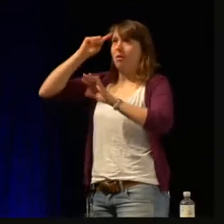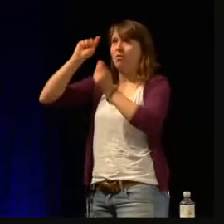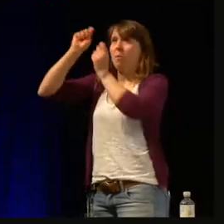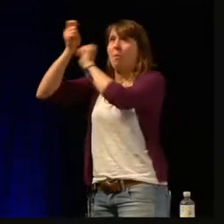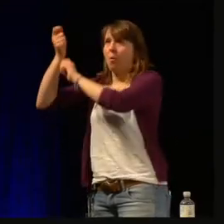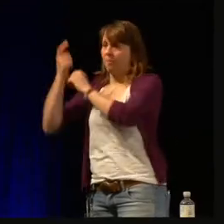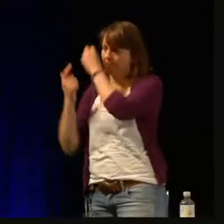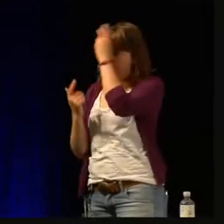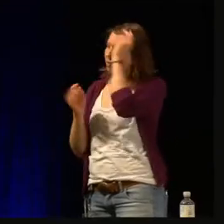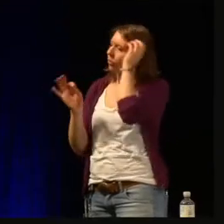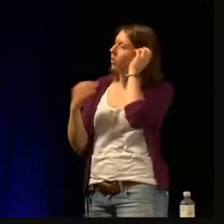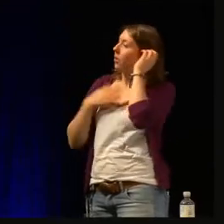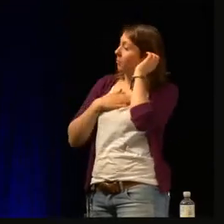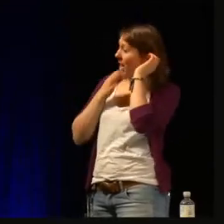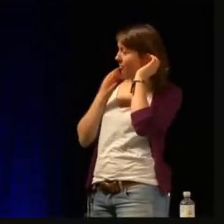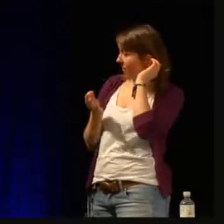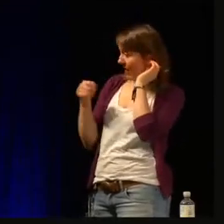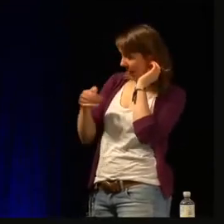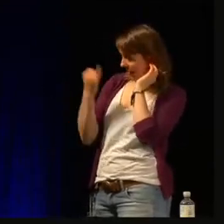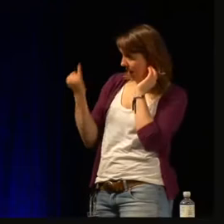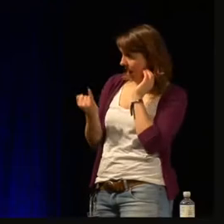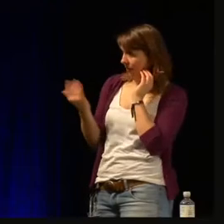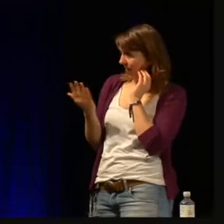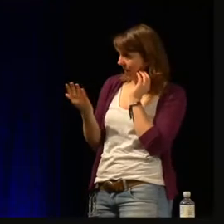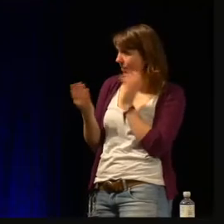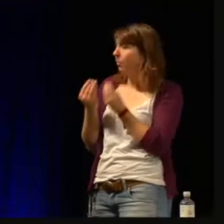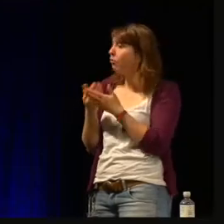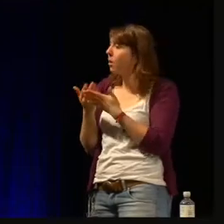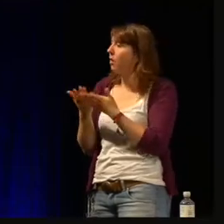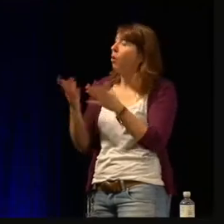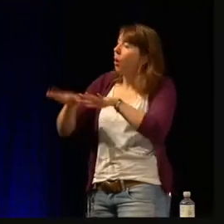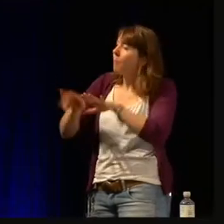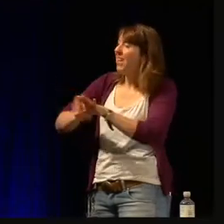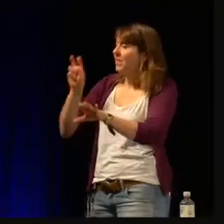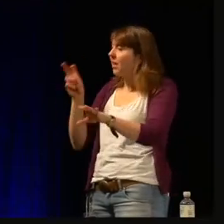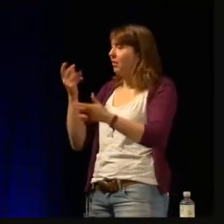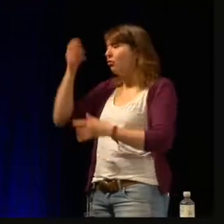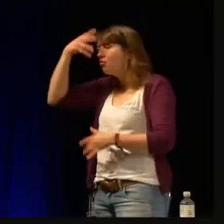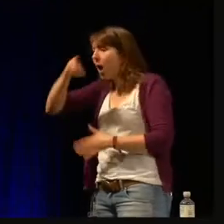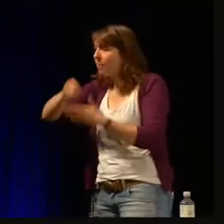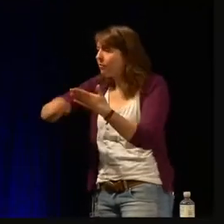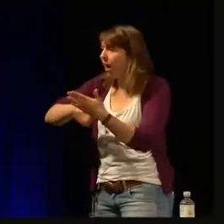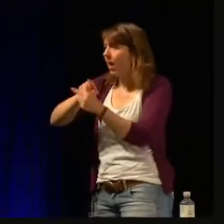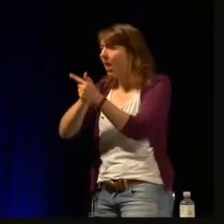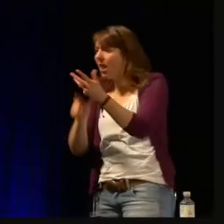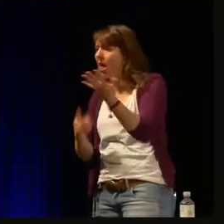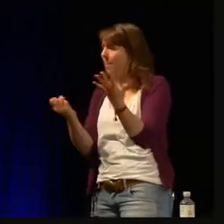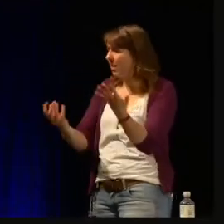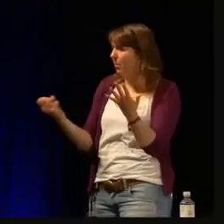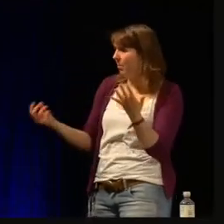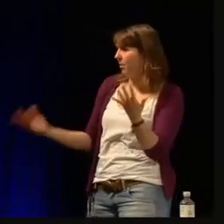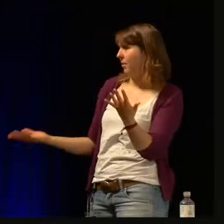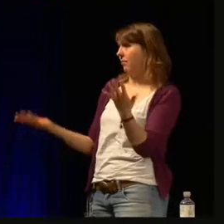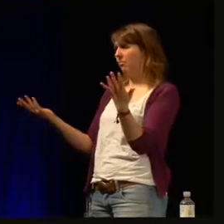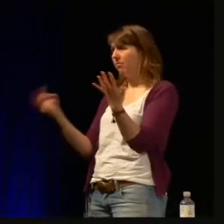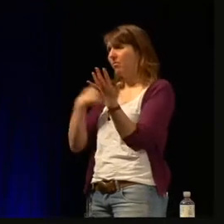And I'm interested in especially one question in the context of Brexit